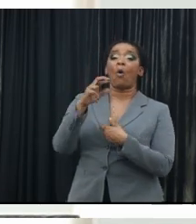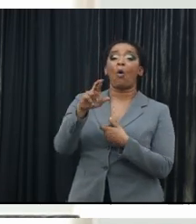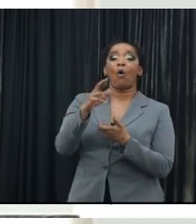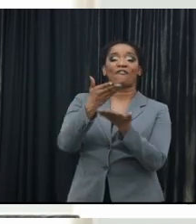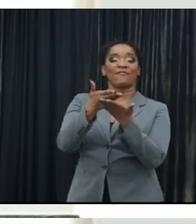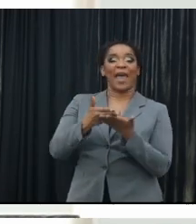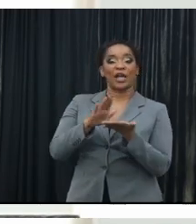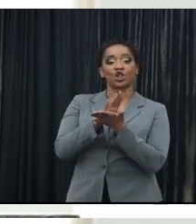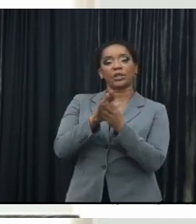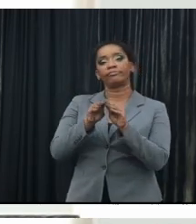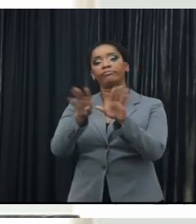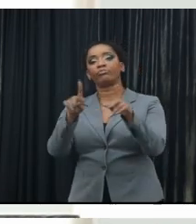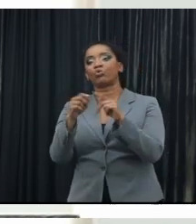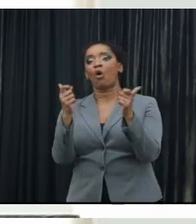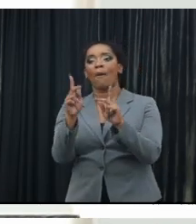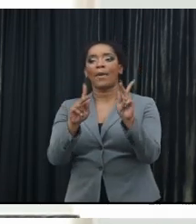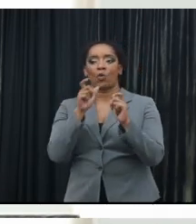at the property, something like that.